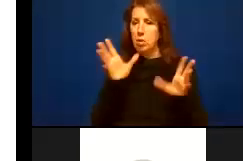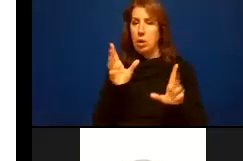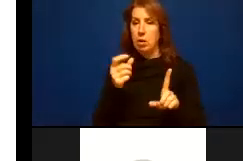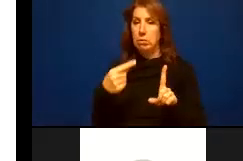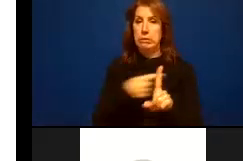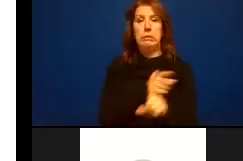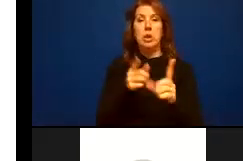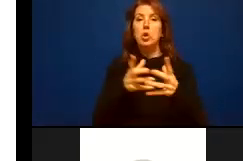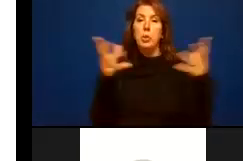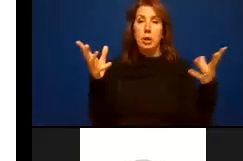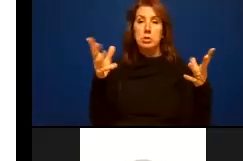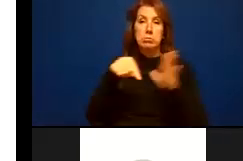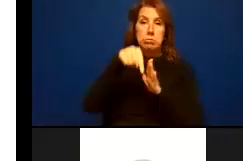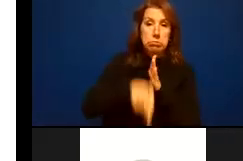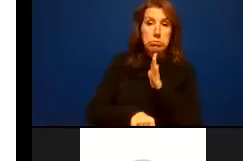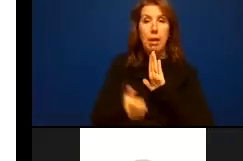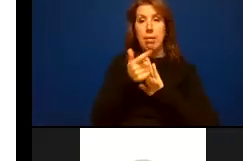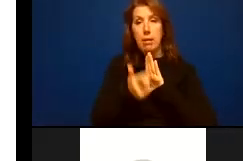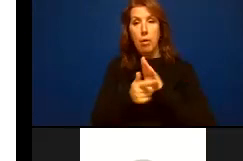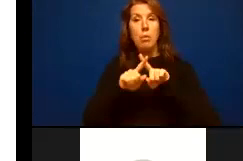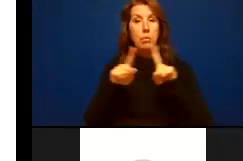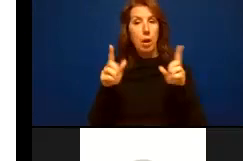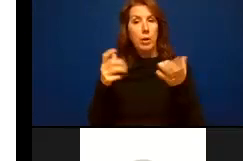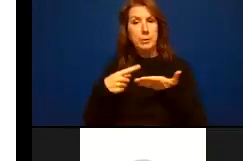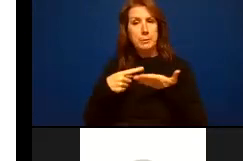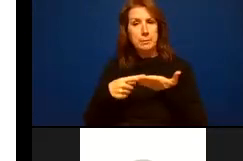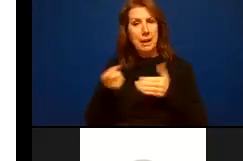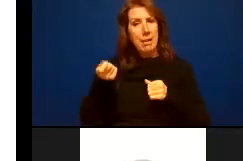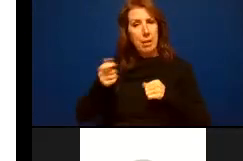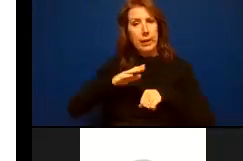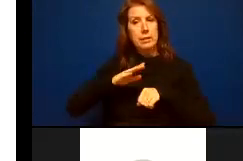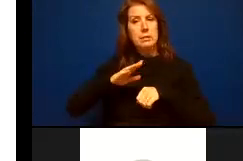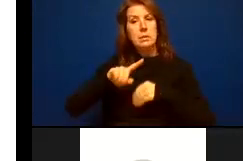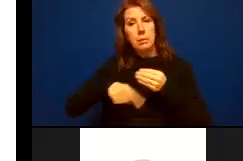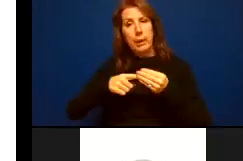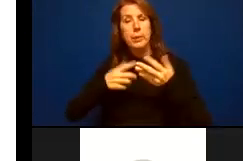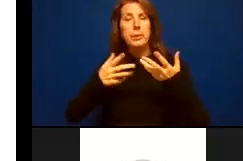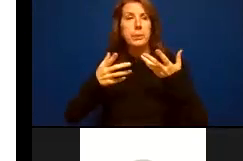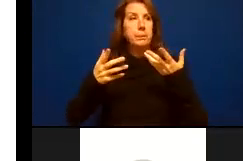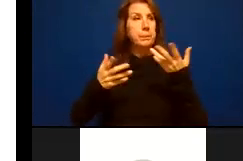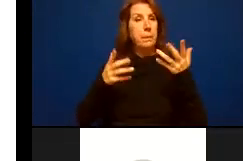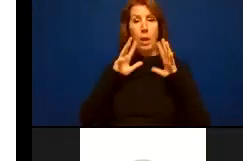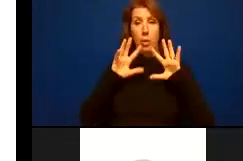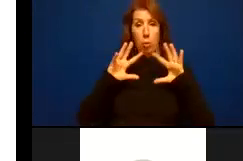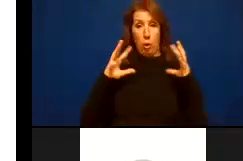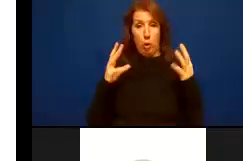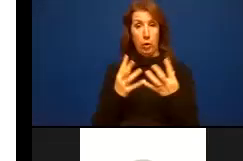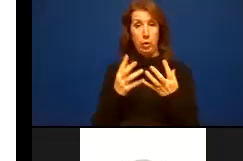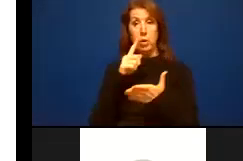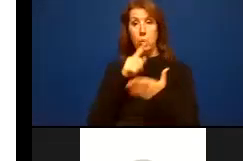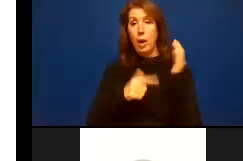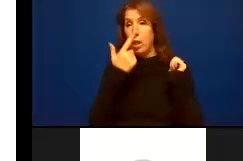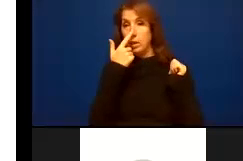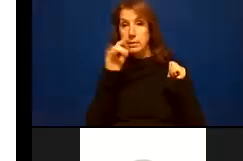too legal, but I just want to talk a little bit about kind of what the world has started to look like, what's